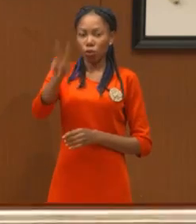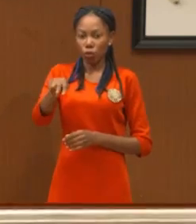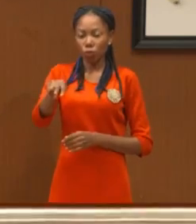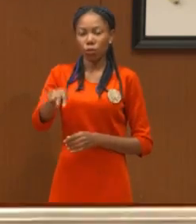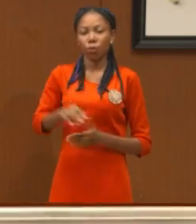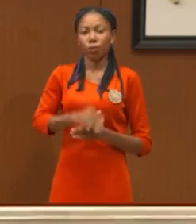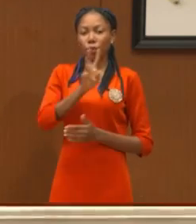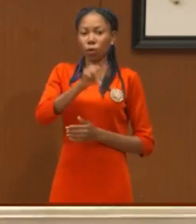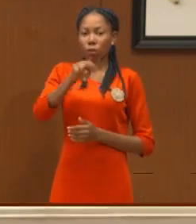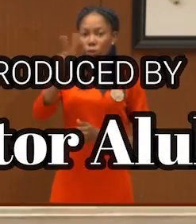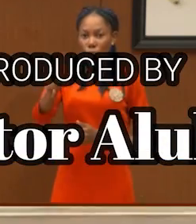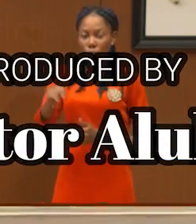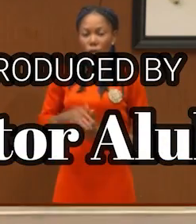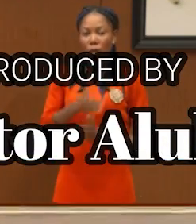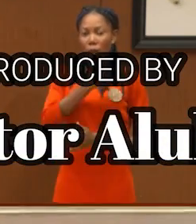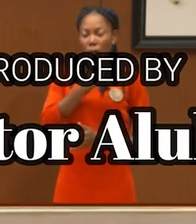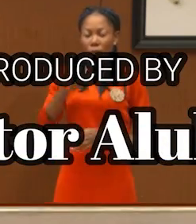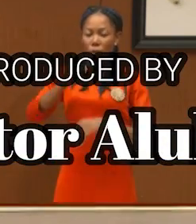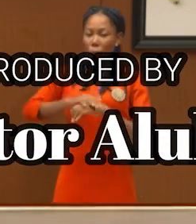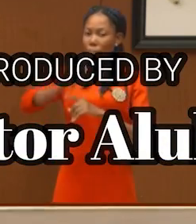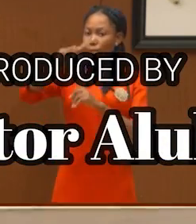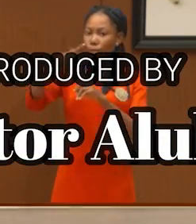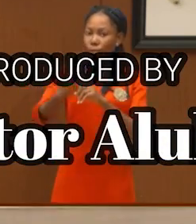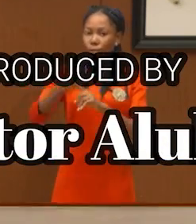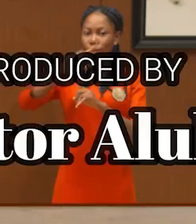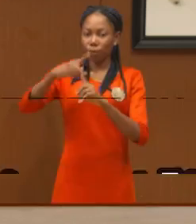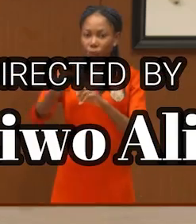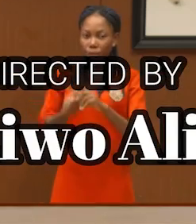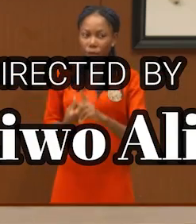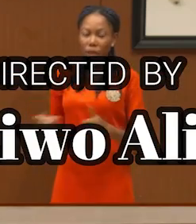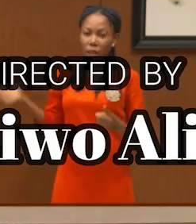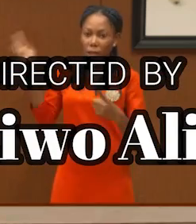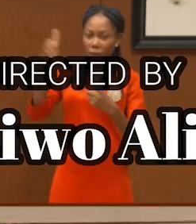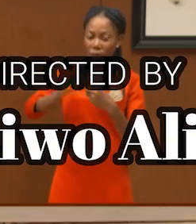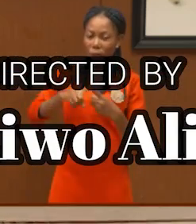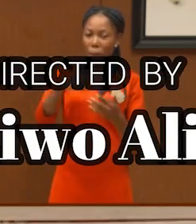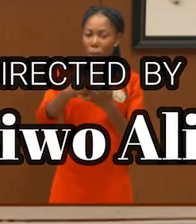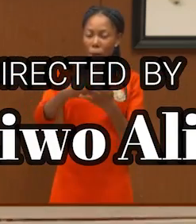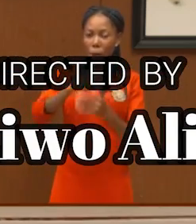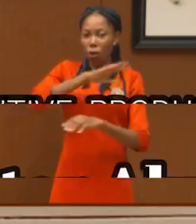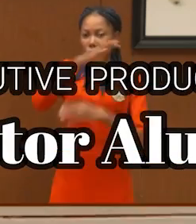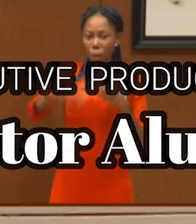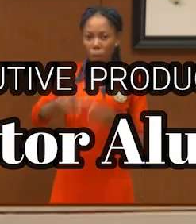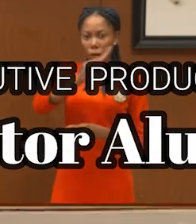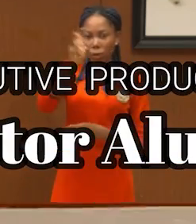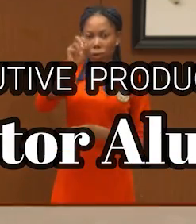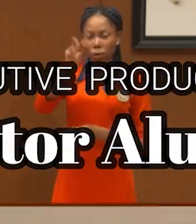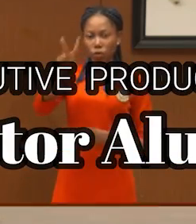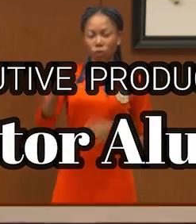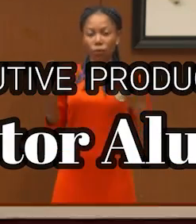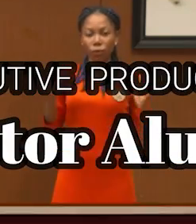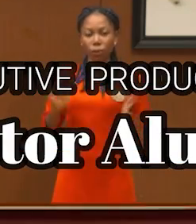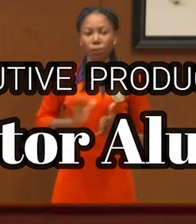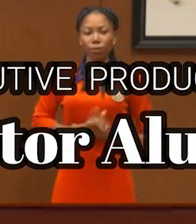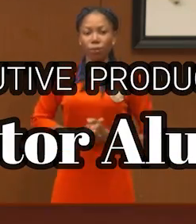of May 2022, and on monthly basis until the total sum of 132,000 is fully paid. Judgment for the